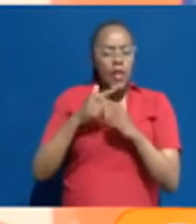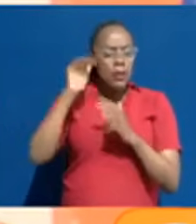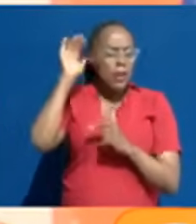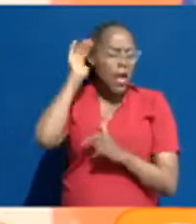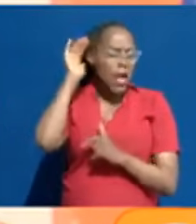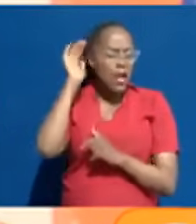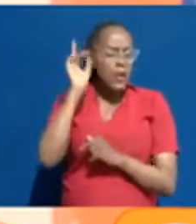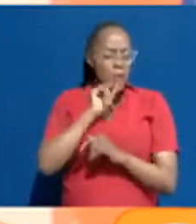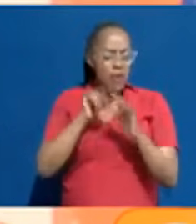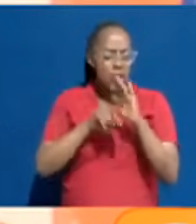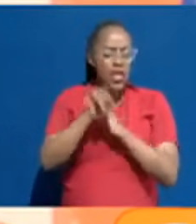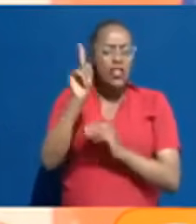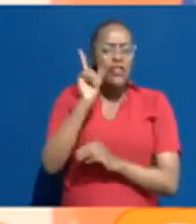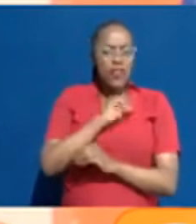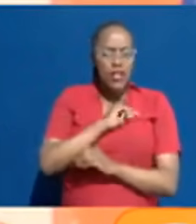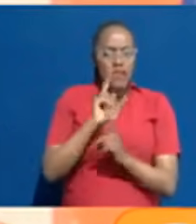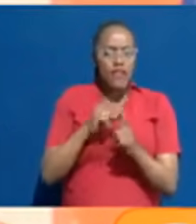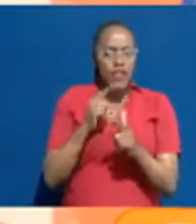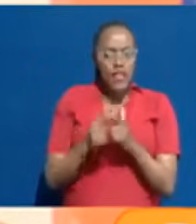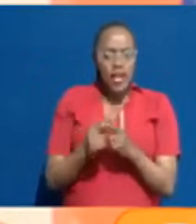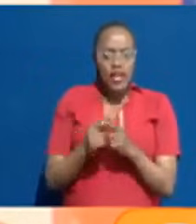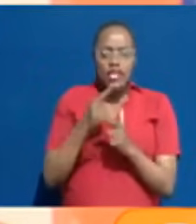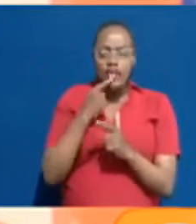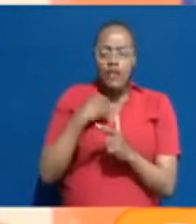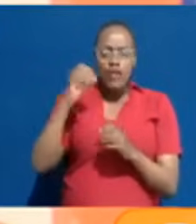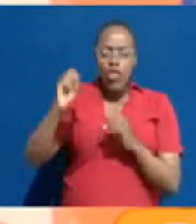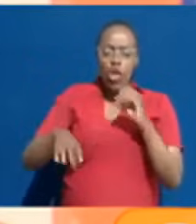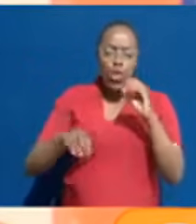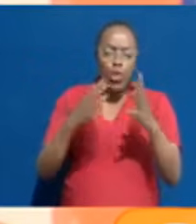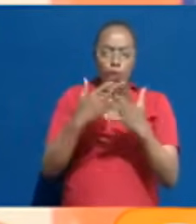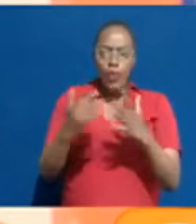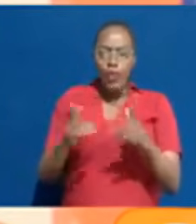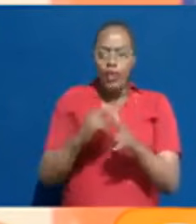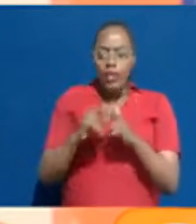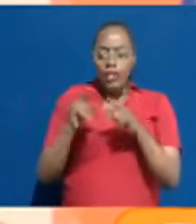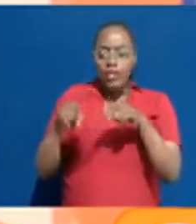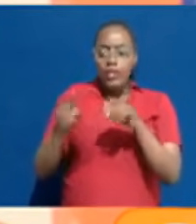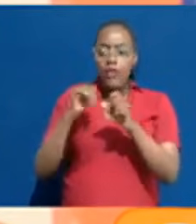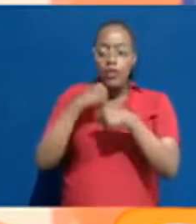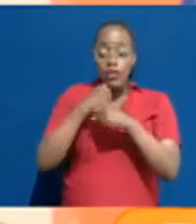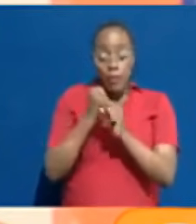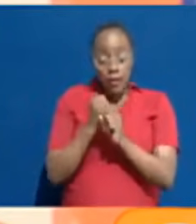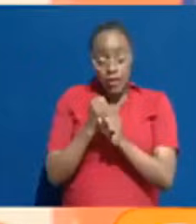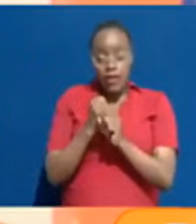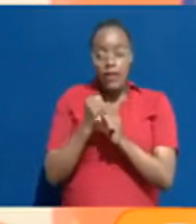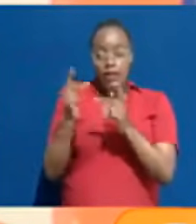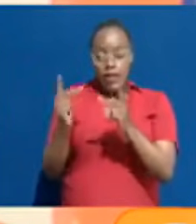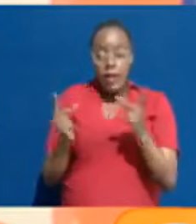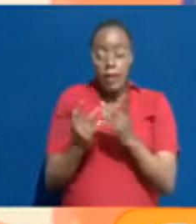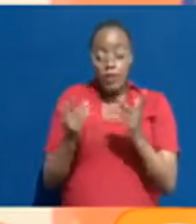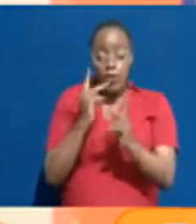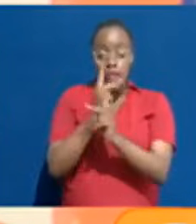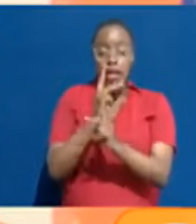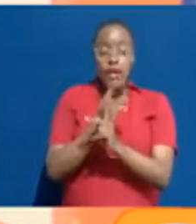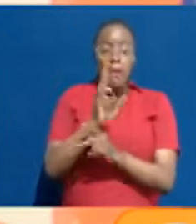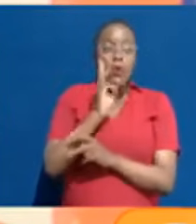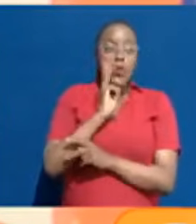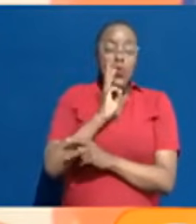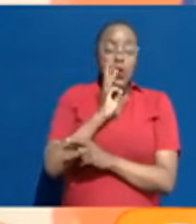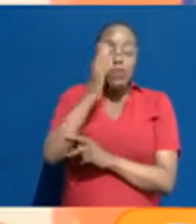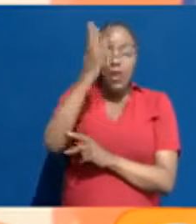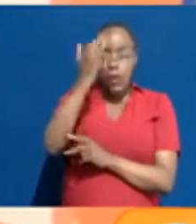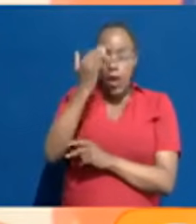kama ameingia na akaguzaguza mandoo huku na nini. Ni kama alikuwa anatengeneza kuna pari wanaikanga maji. Ndio maji